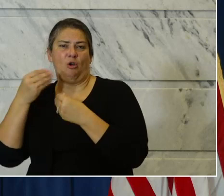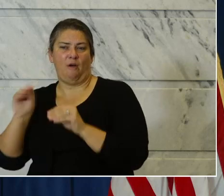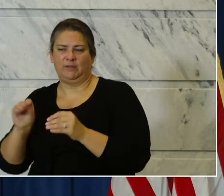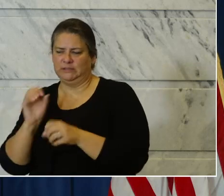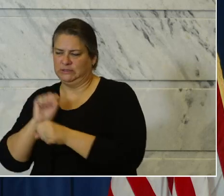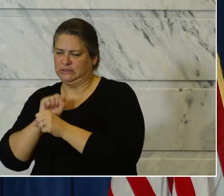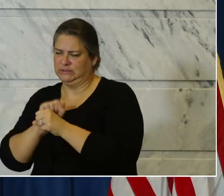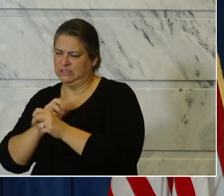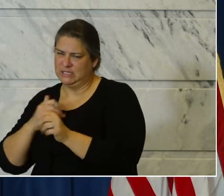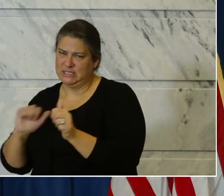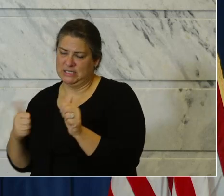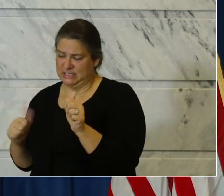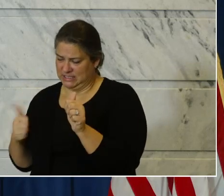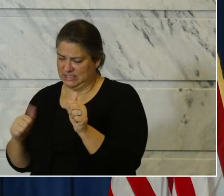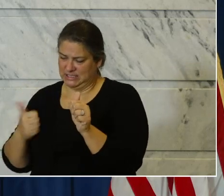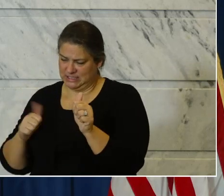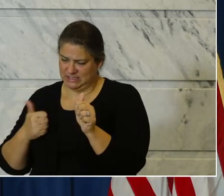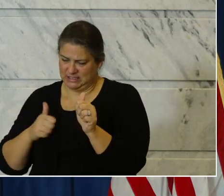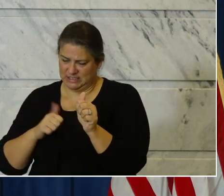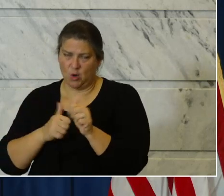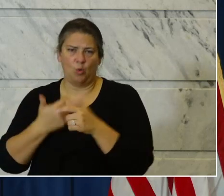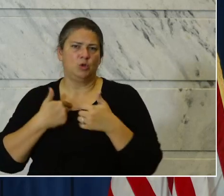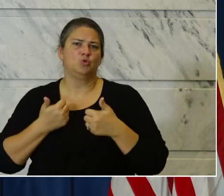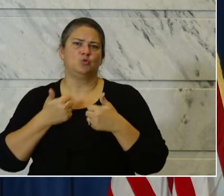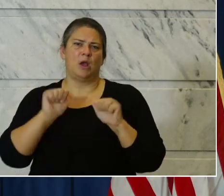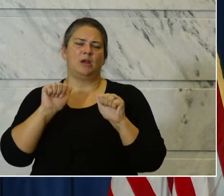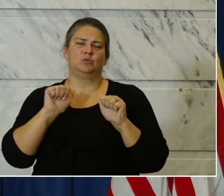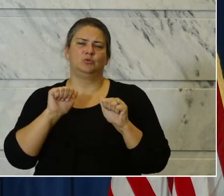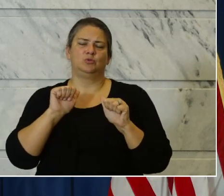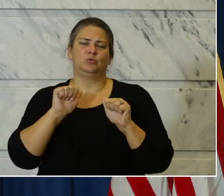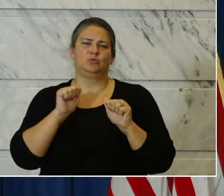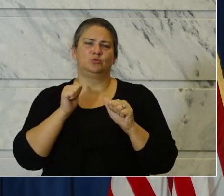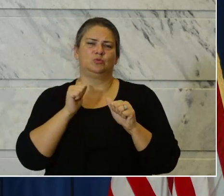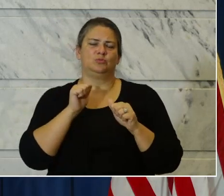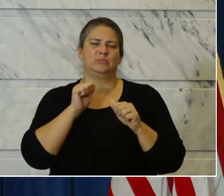I said, we are looking at options to try to expand that.